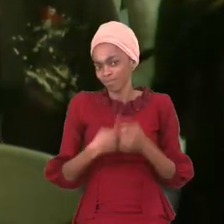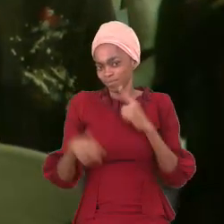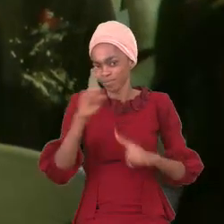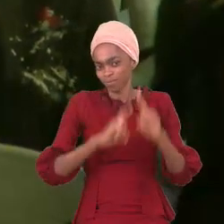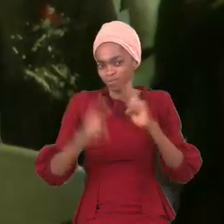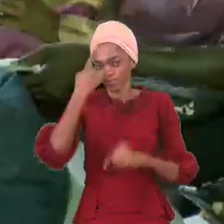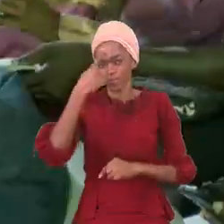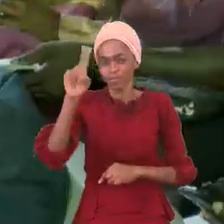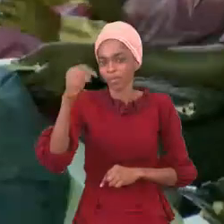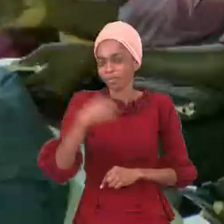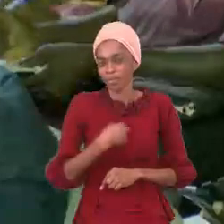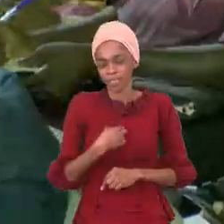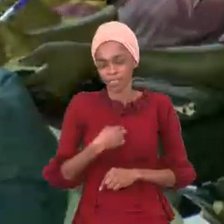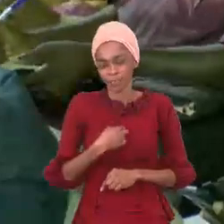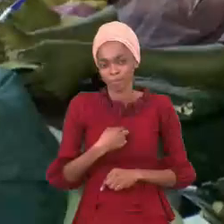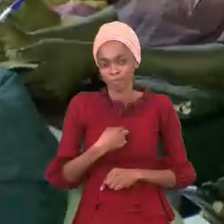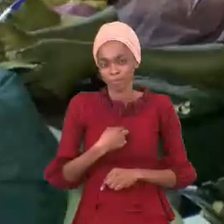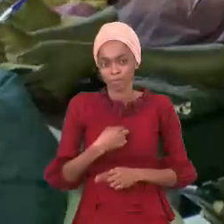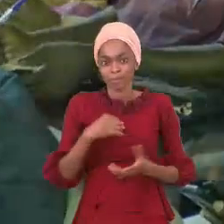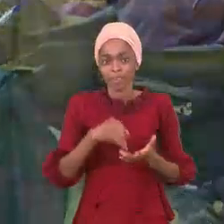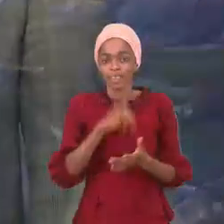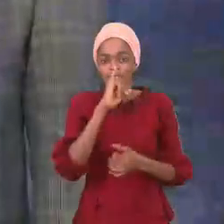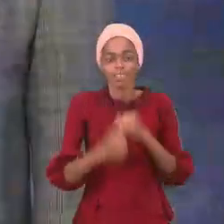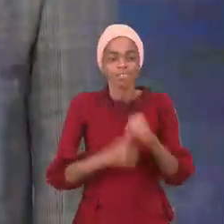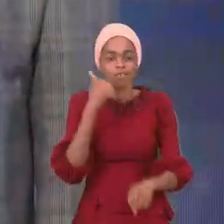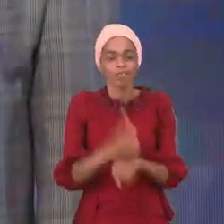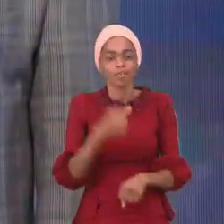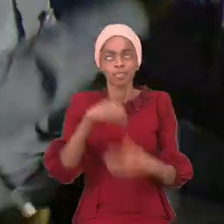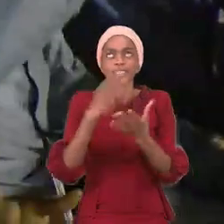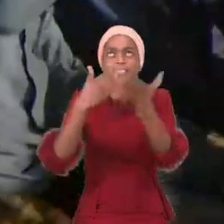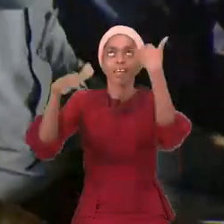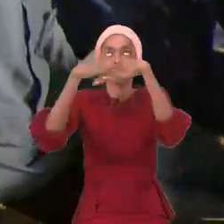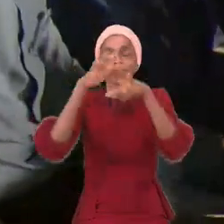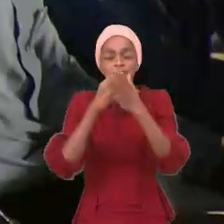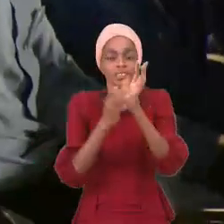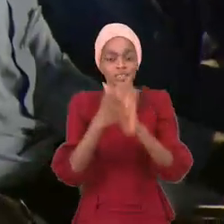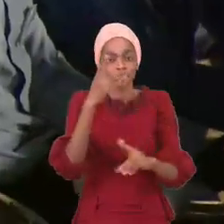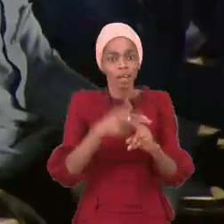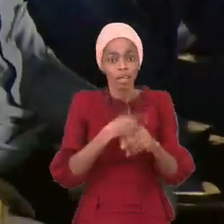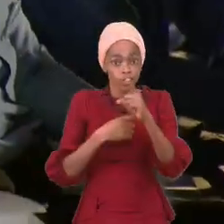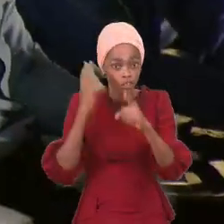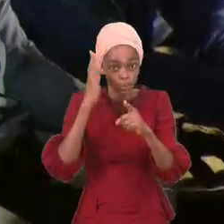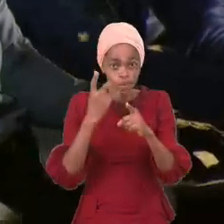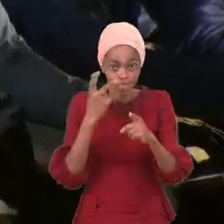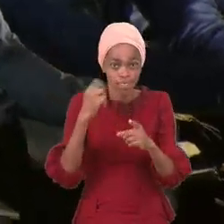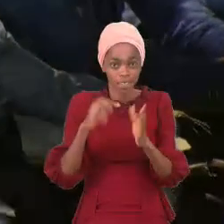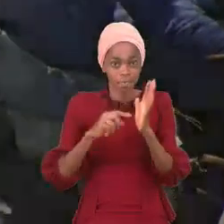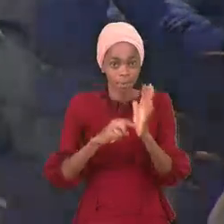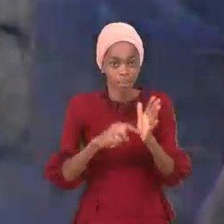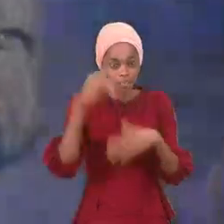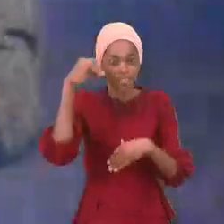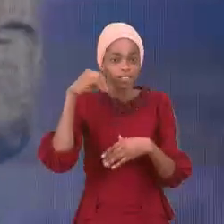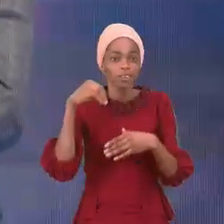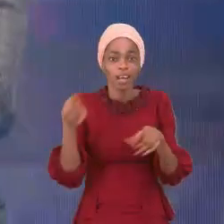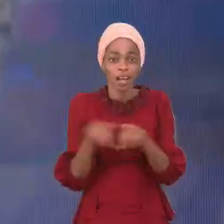for me, it is confirmed in heaven. And you will see the manifestation as